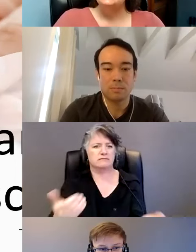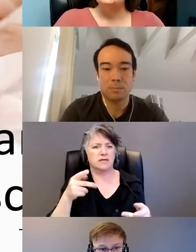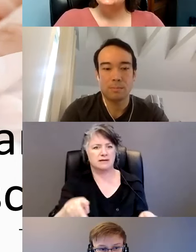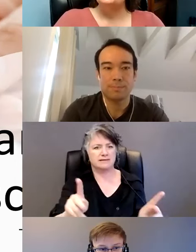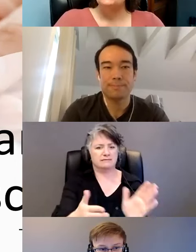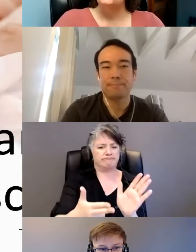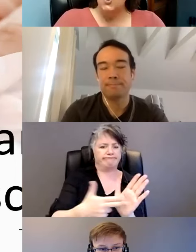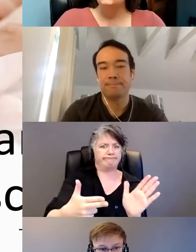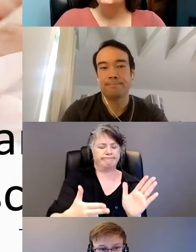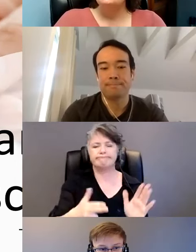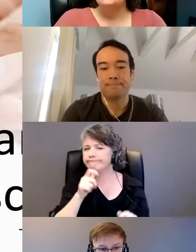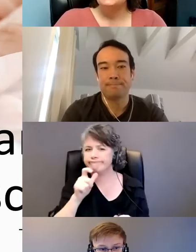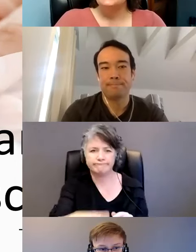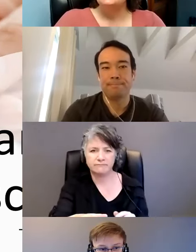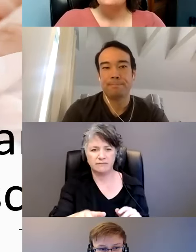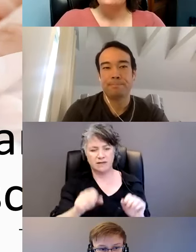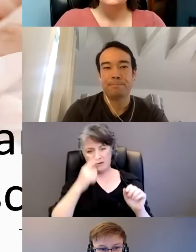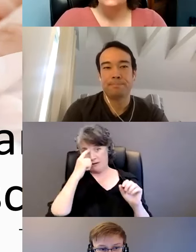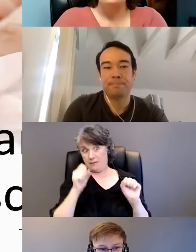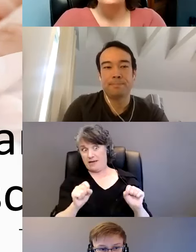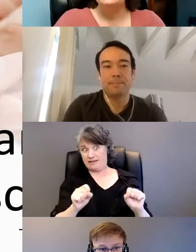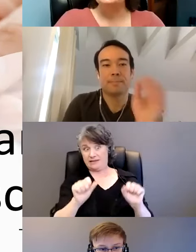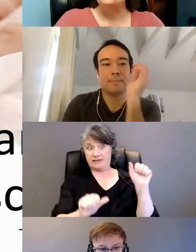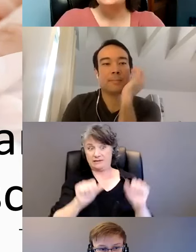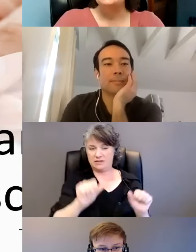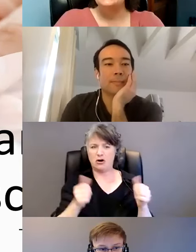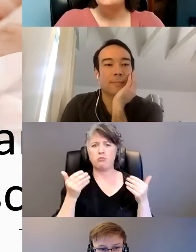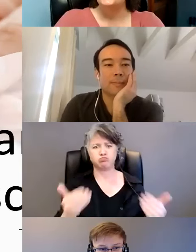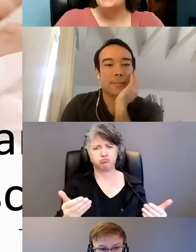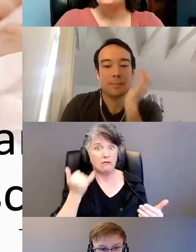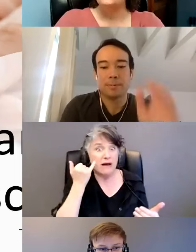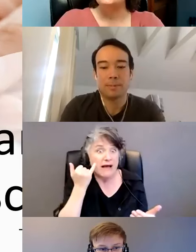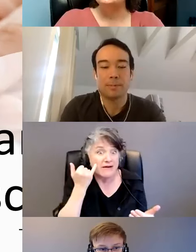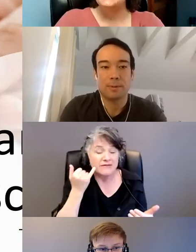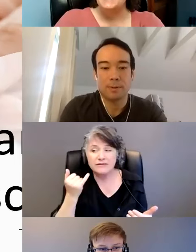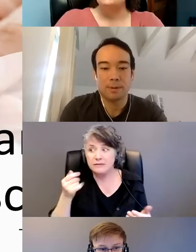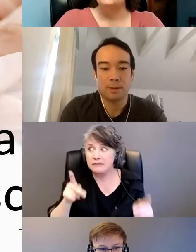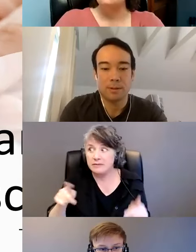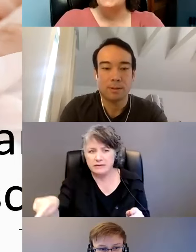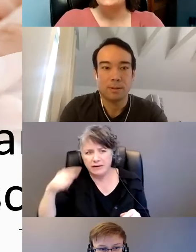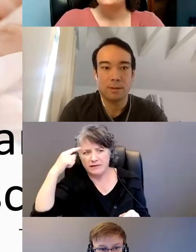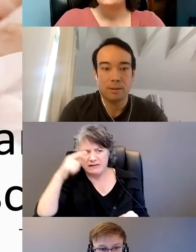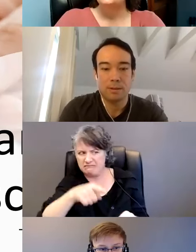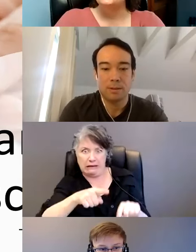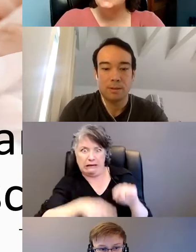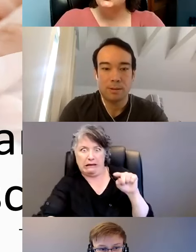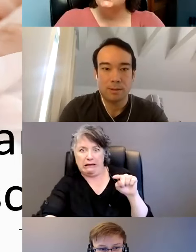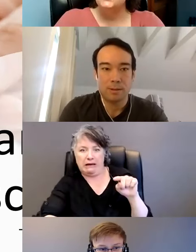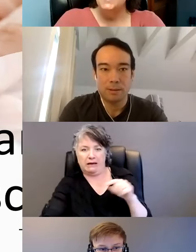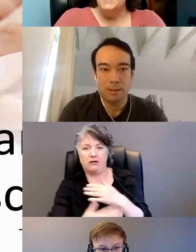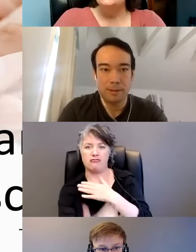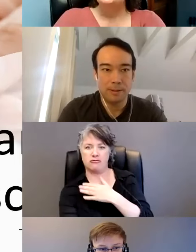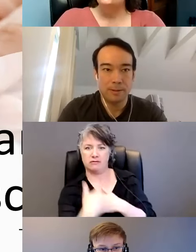capacity assessment will only be done if there's some reason to believe that that person is incapable of making their